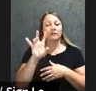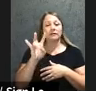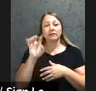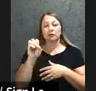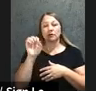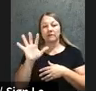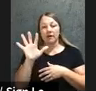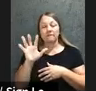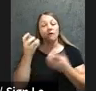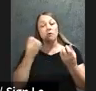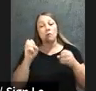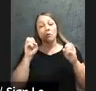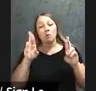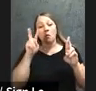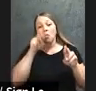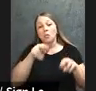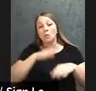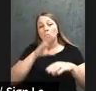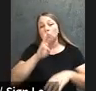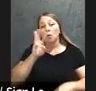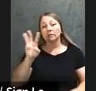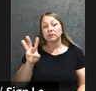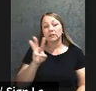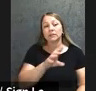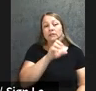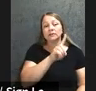1-800-960-7705 or going to our website at